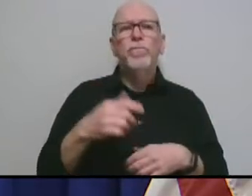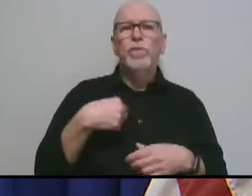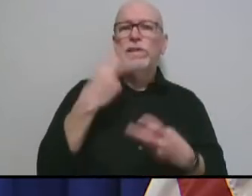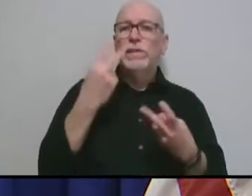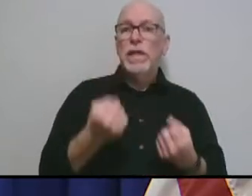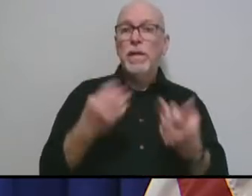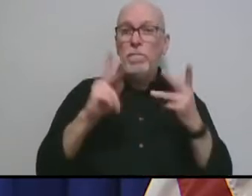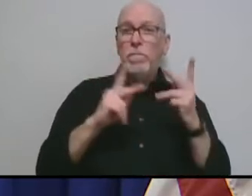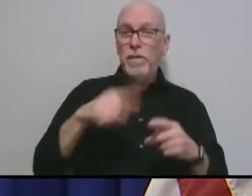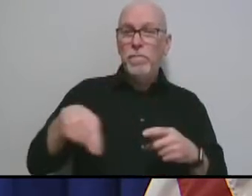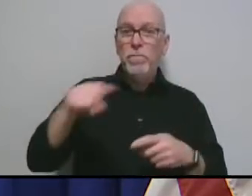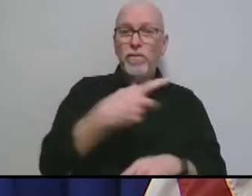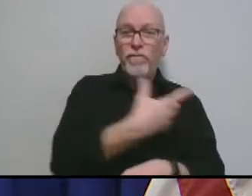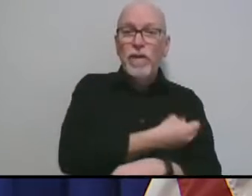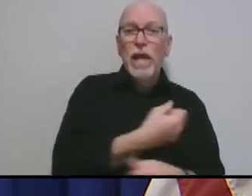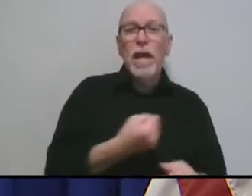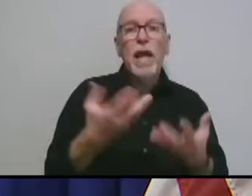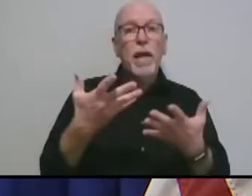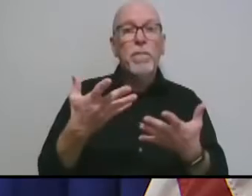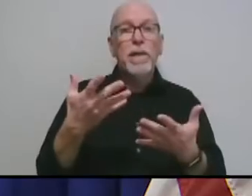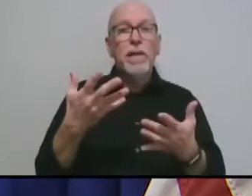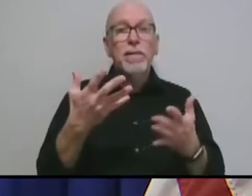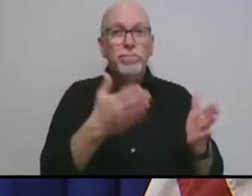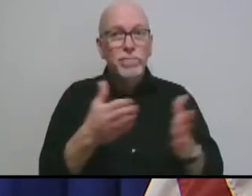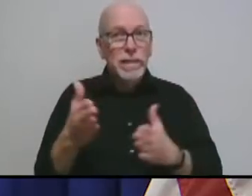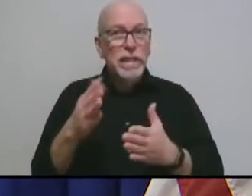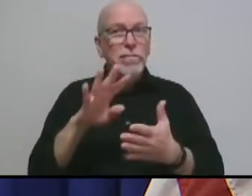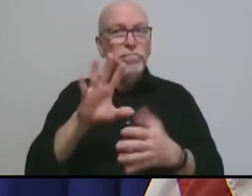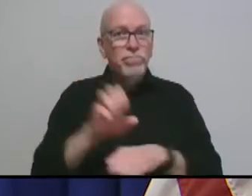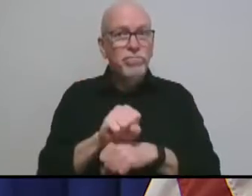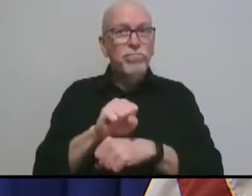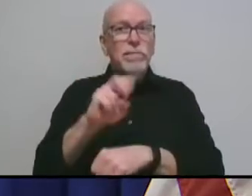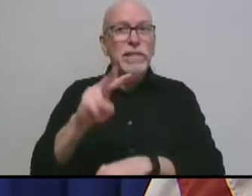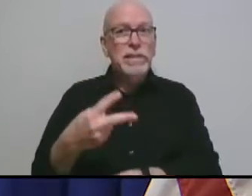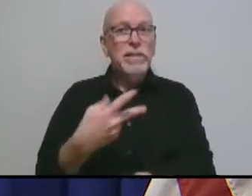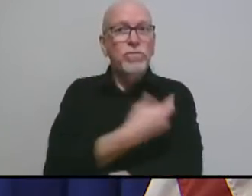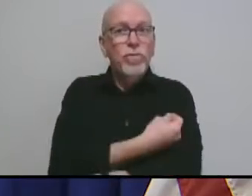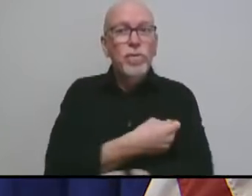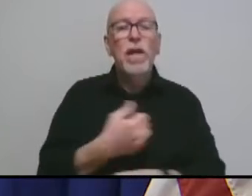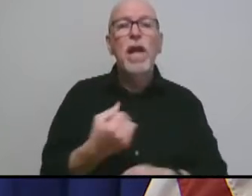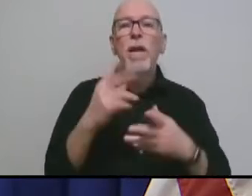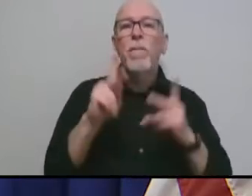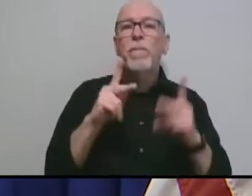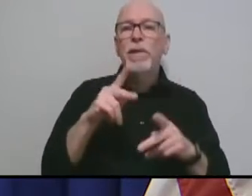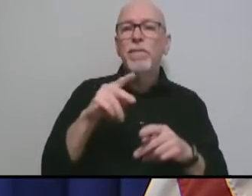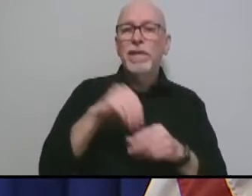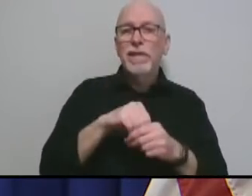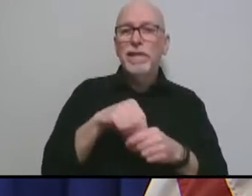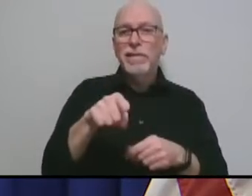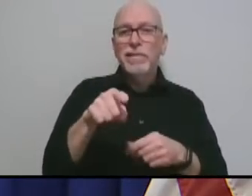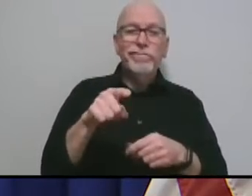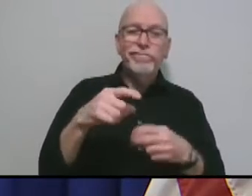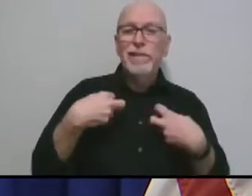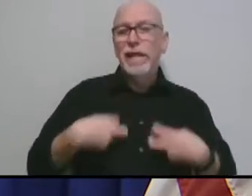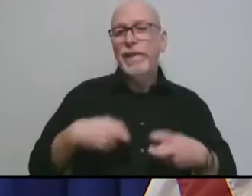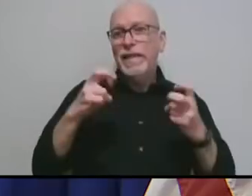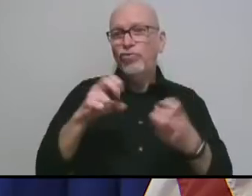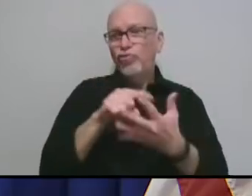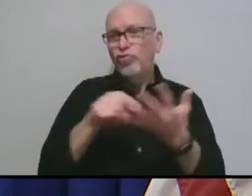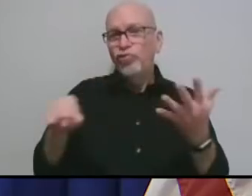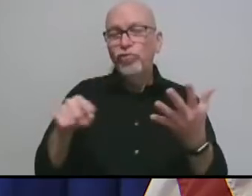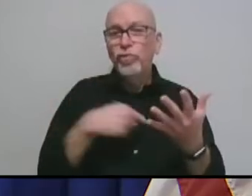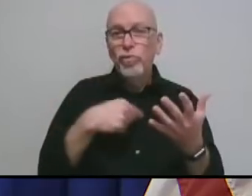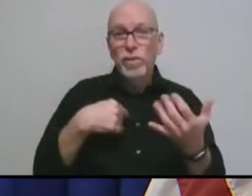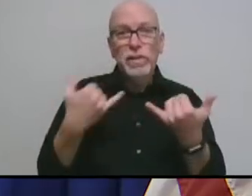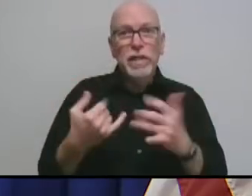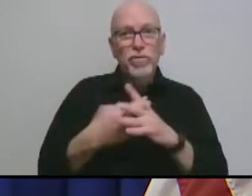been vaccinated, how many people are going to get their second dose vaccination, how many people inside those comorbidity groups we're just starting to get